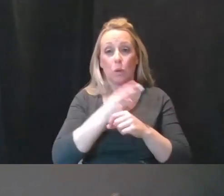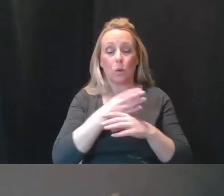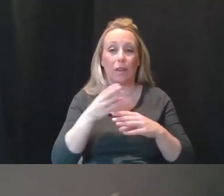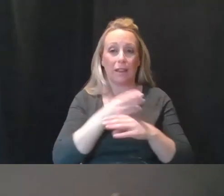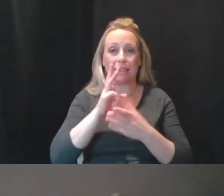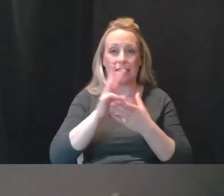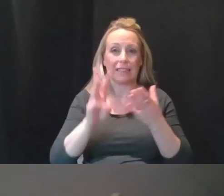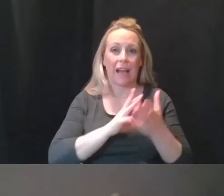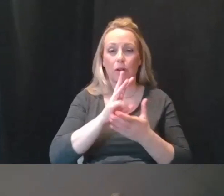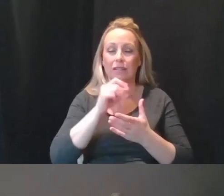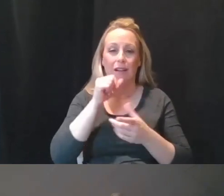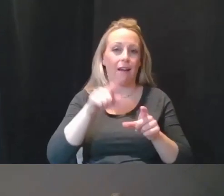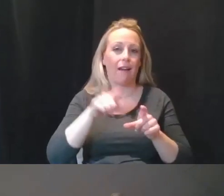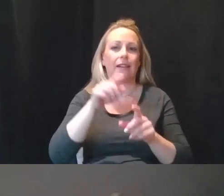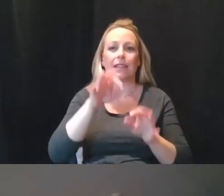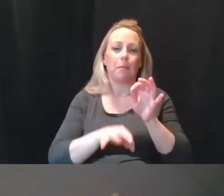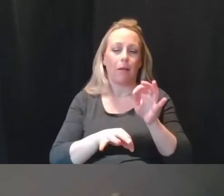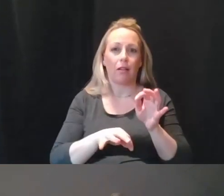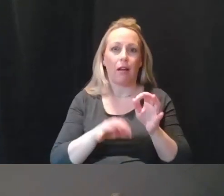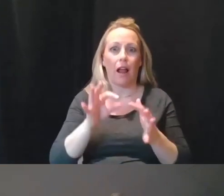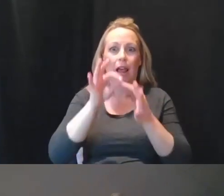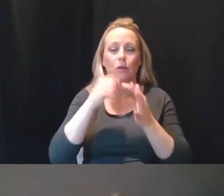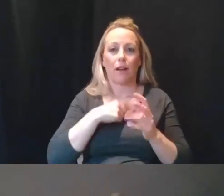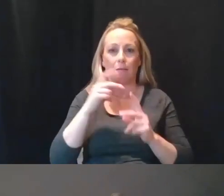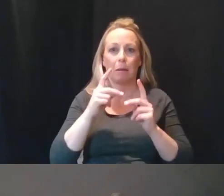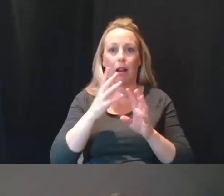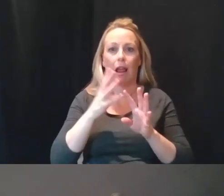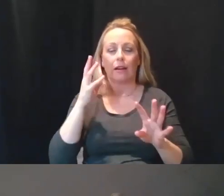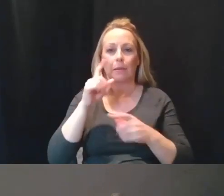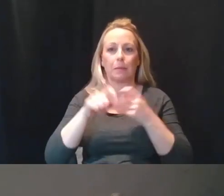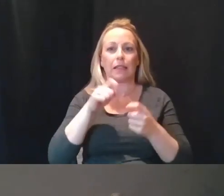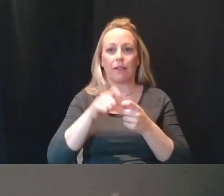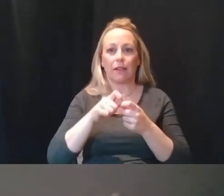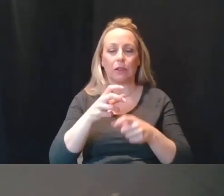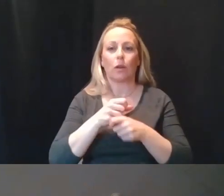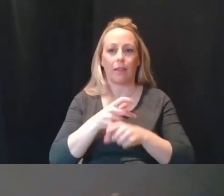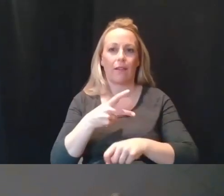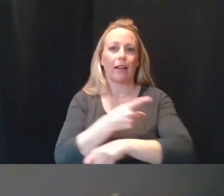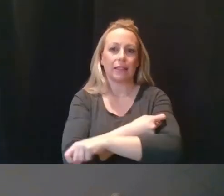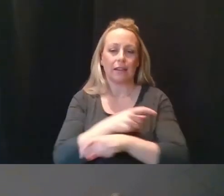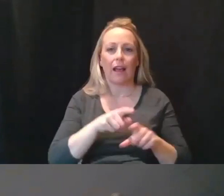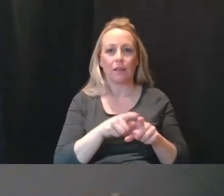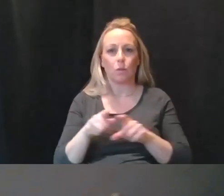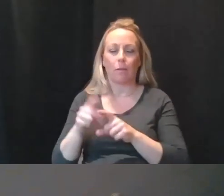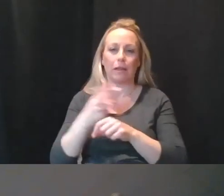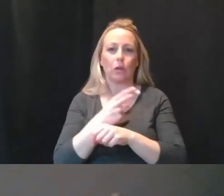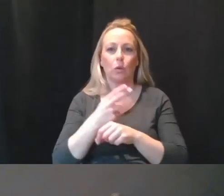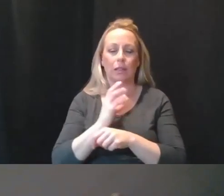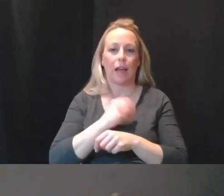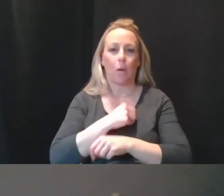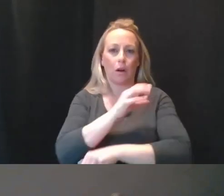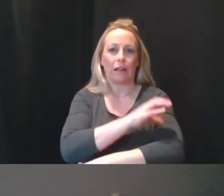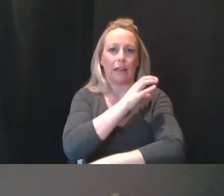give out unless you have people lined up specifically to get the vaccine. That's what we've been using our clinic setting to